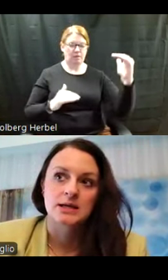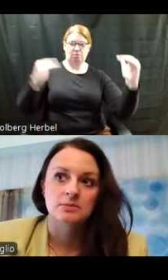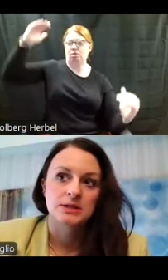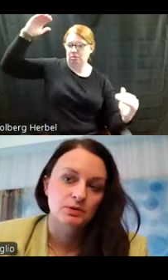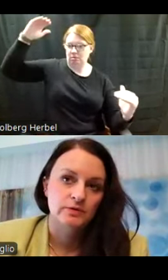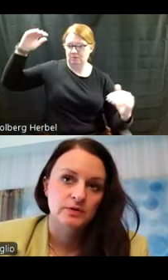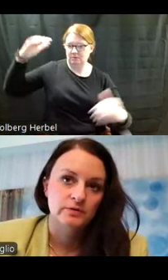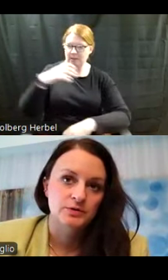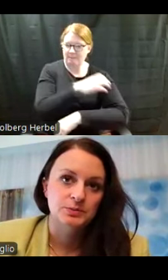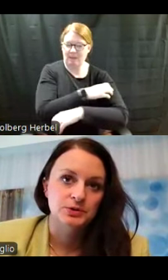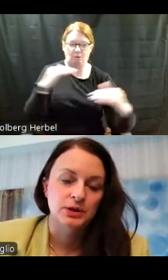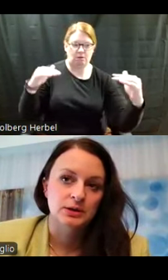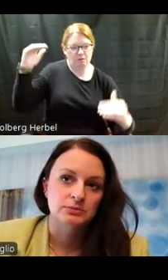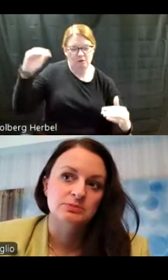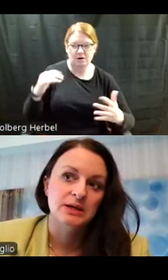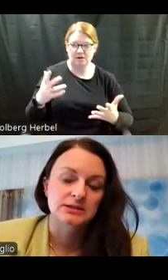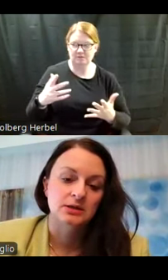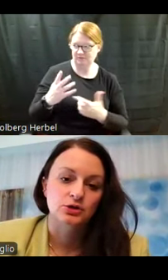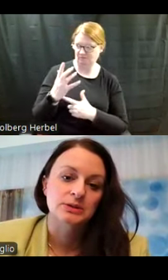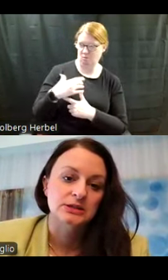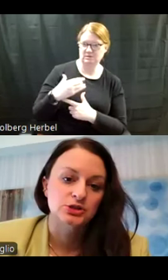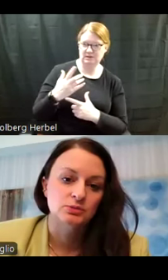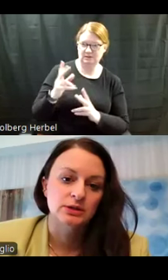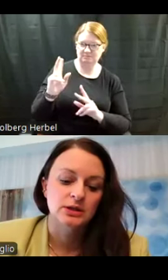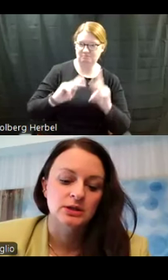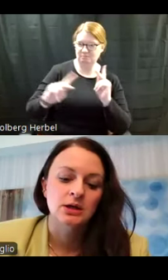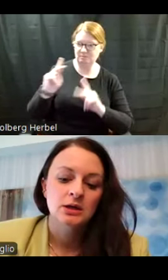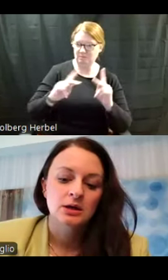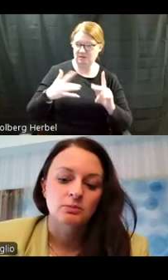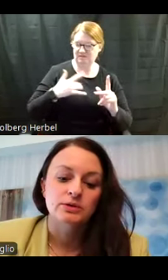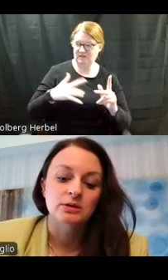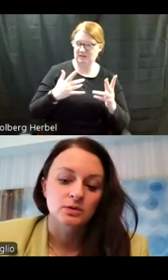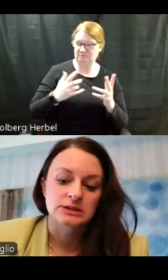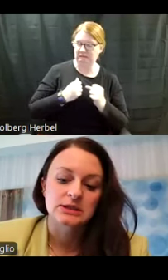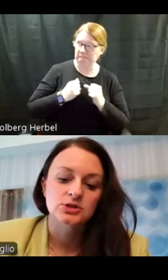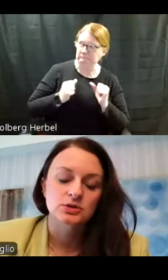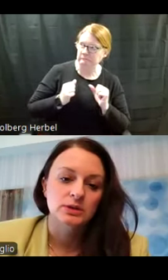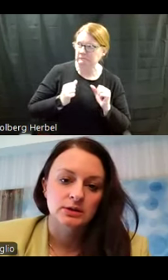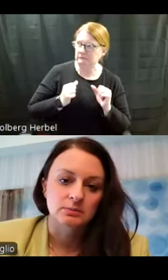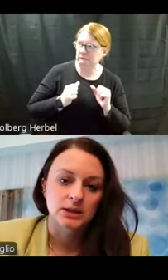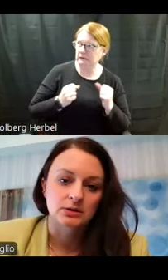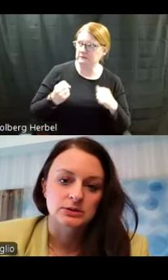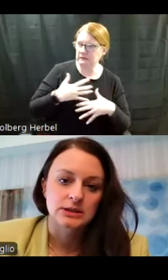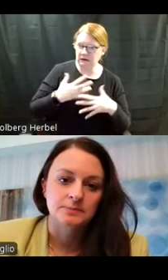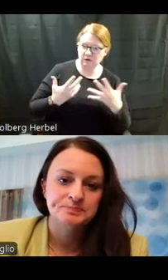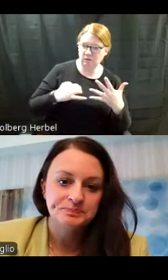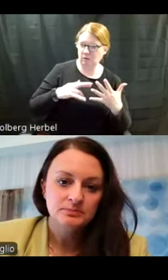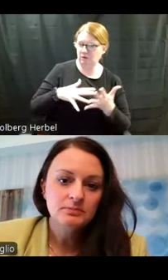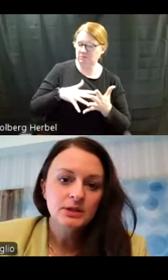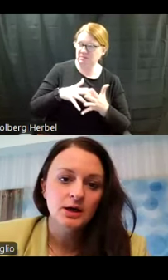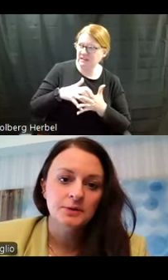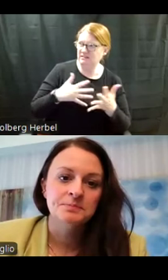or making people feel vulnerable just based on your position within the organization or within the medical team.